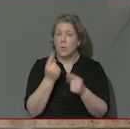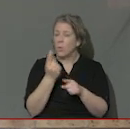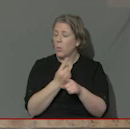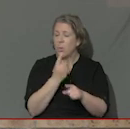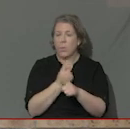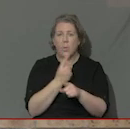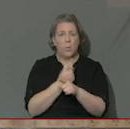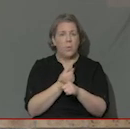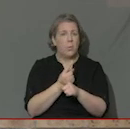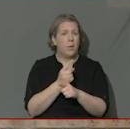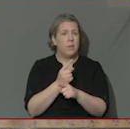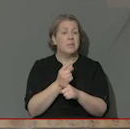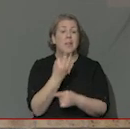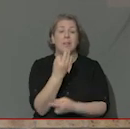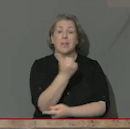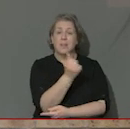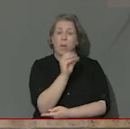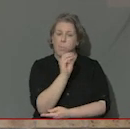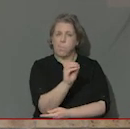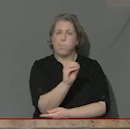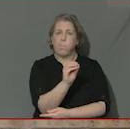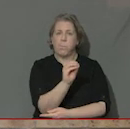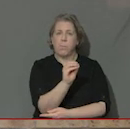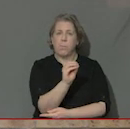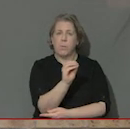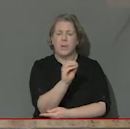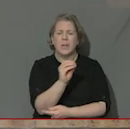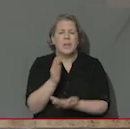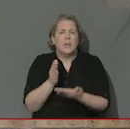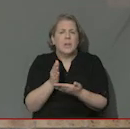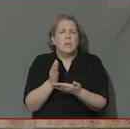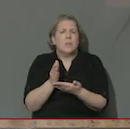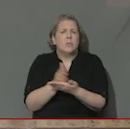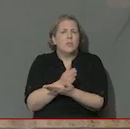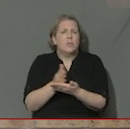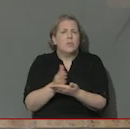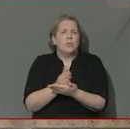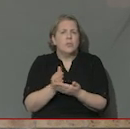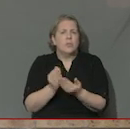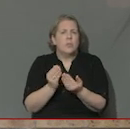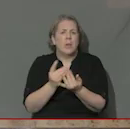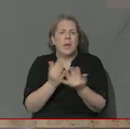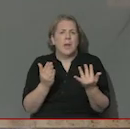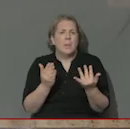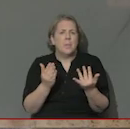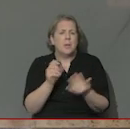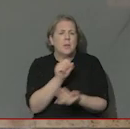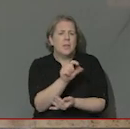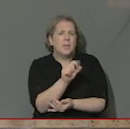that down first. Now, for how many shares did get that interim dividend?